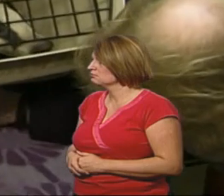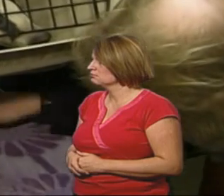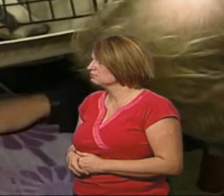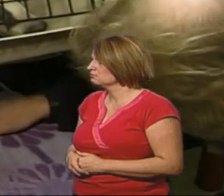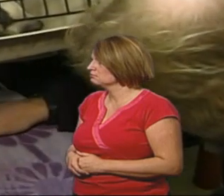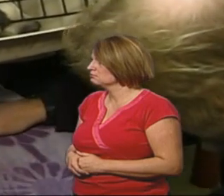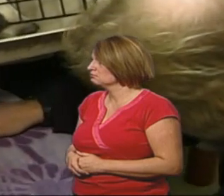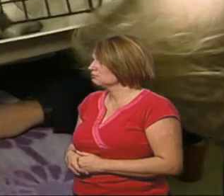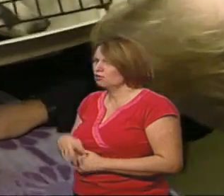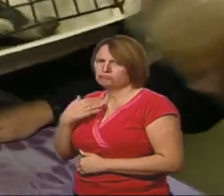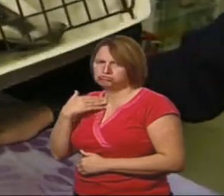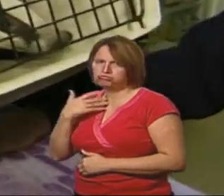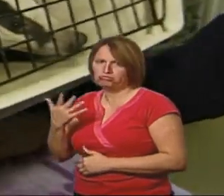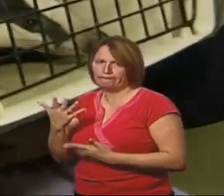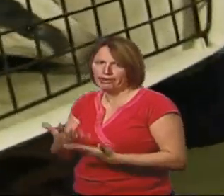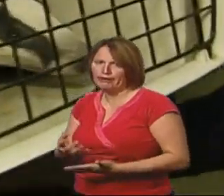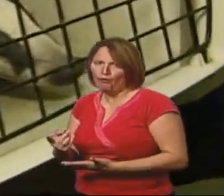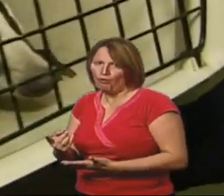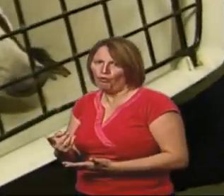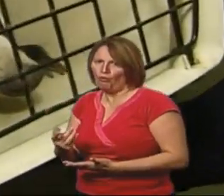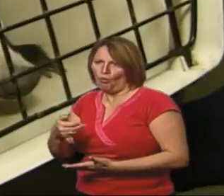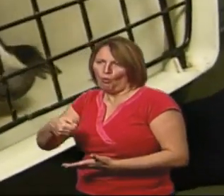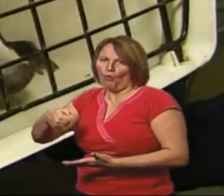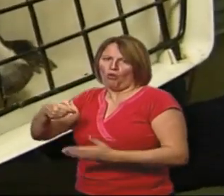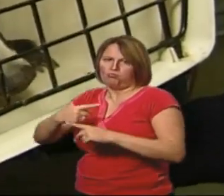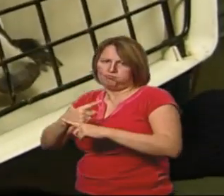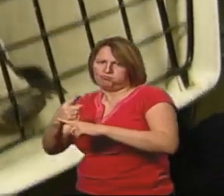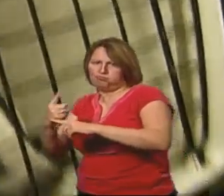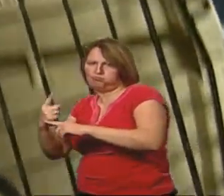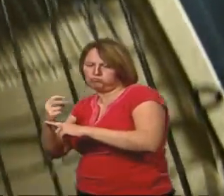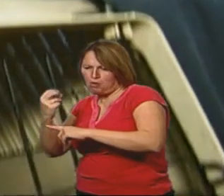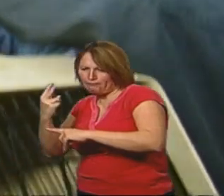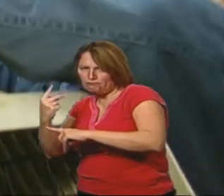Sit you off. Right, we're You got it? off. Yep.